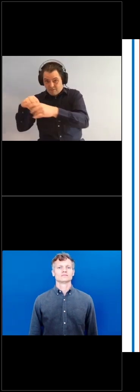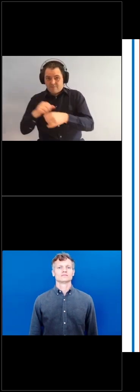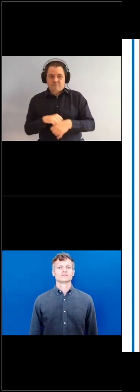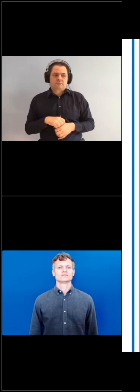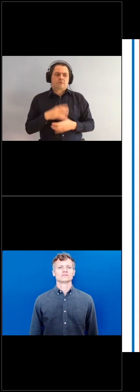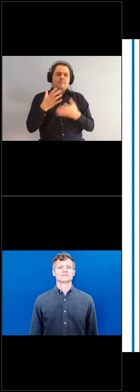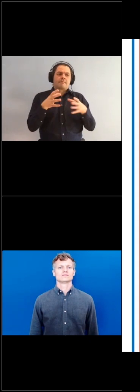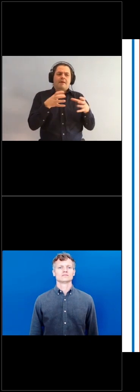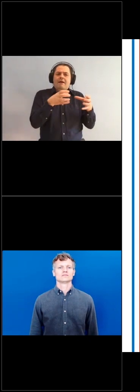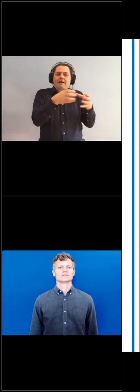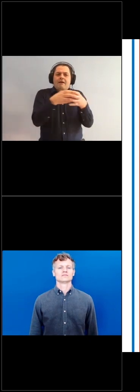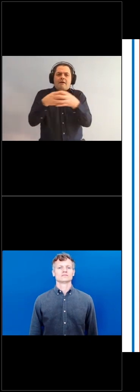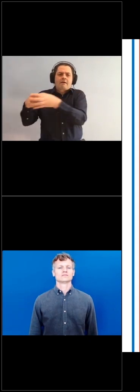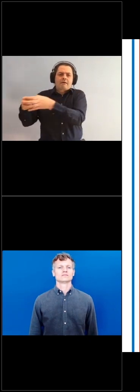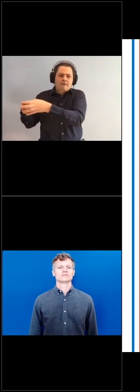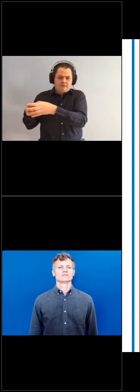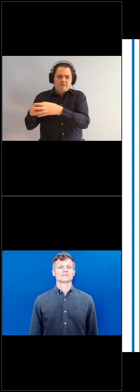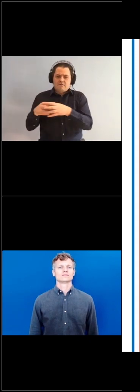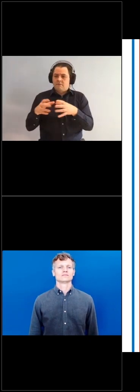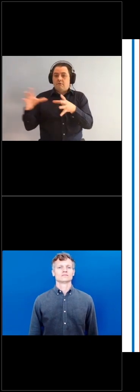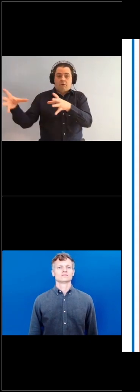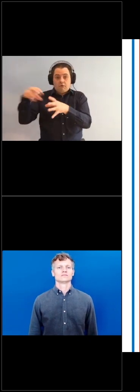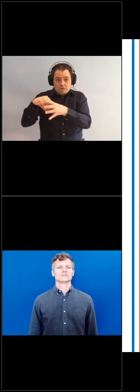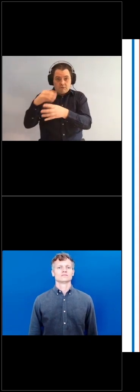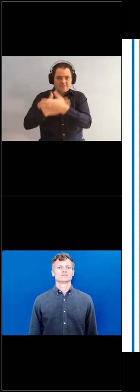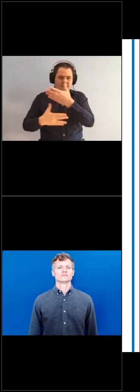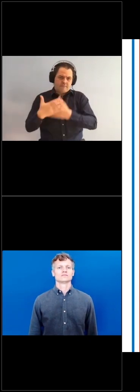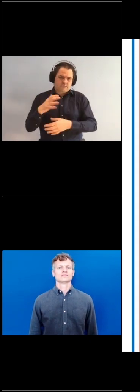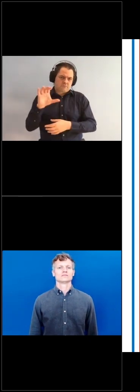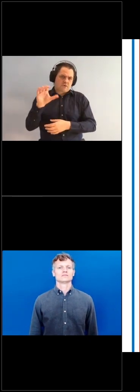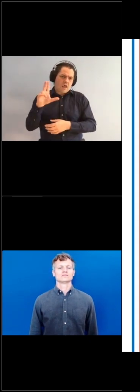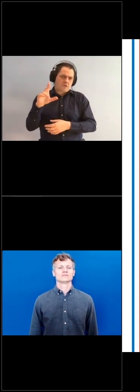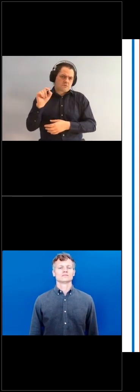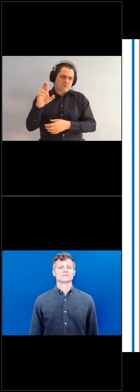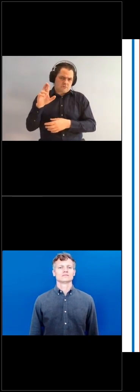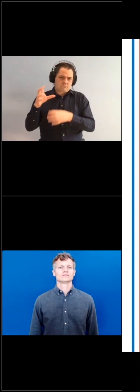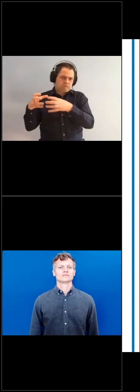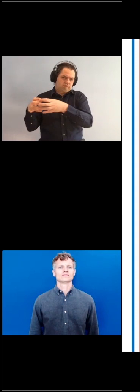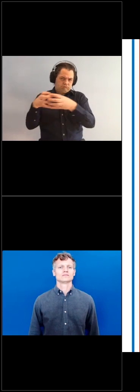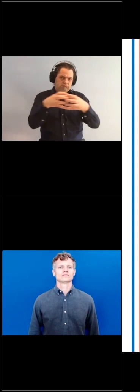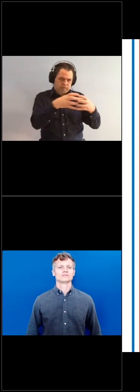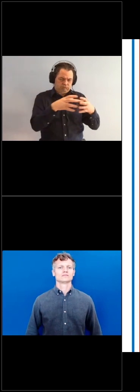when they participate, they consult persons with abilities, and also when they are having these